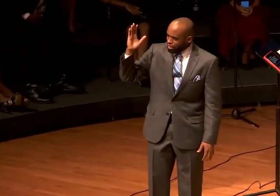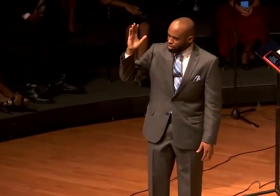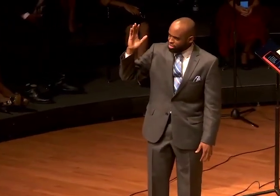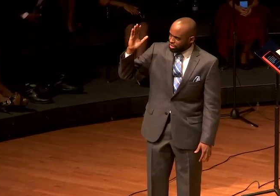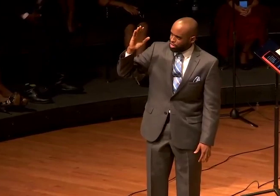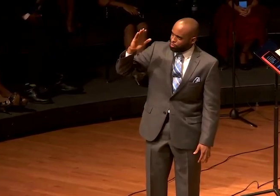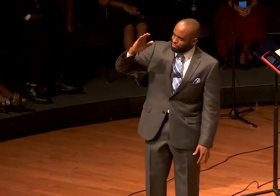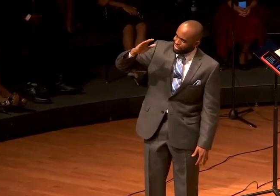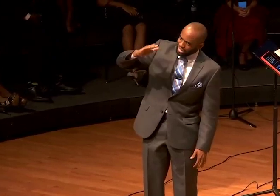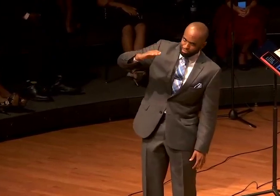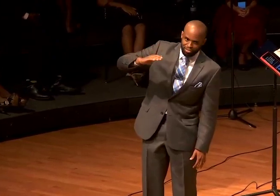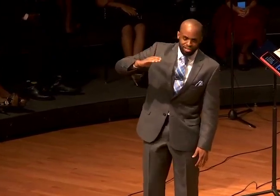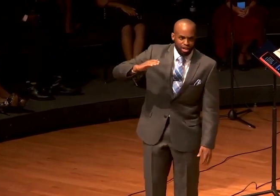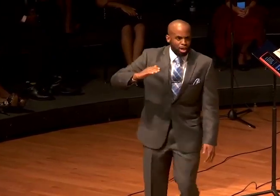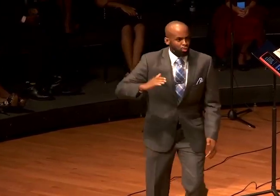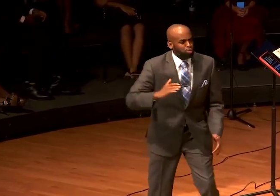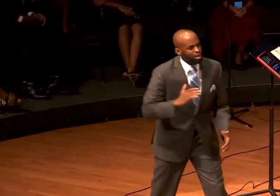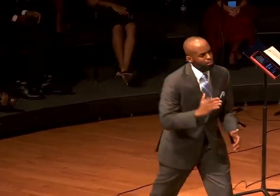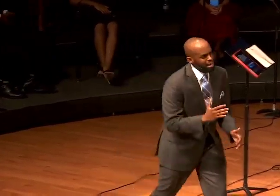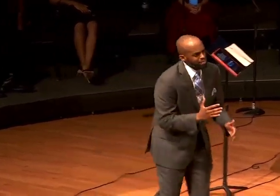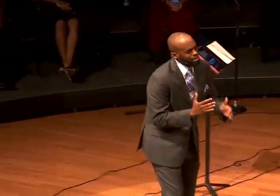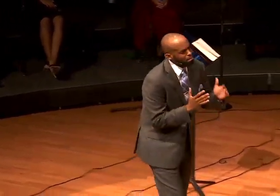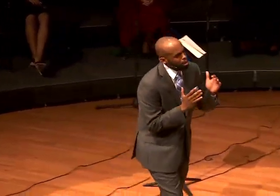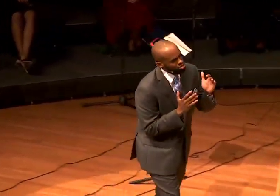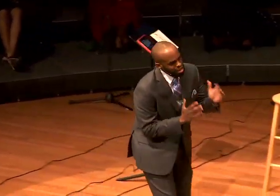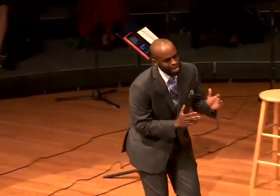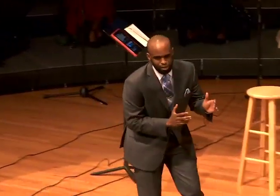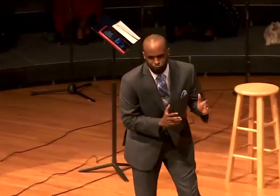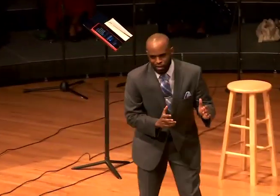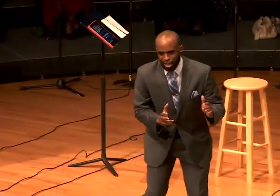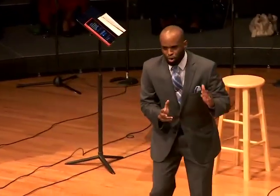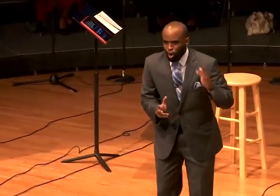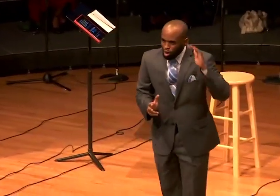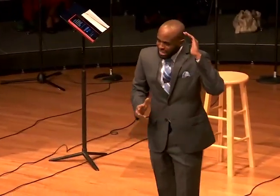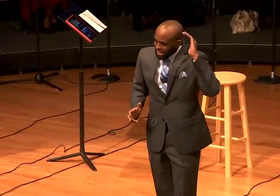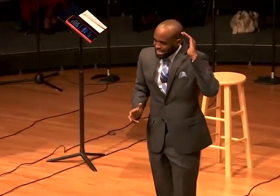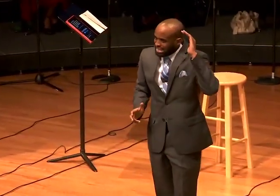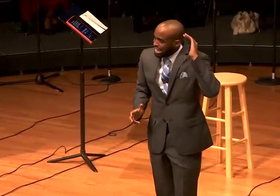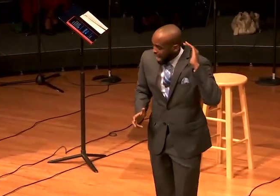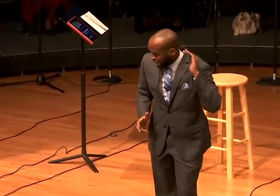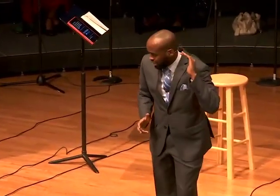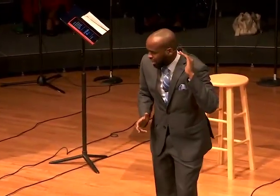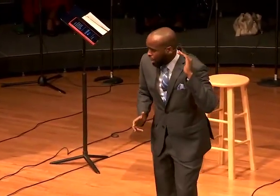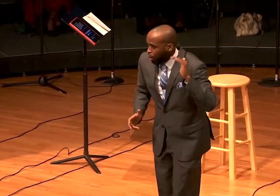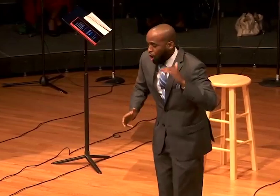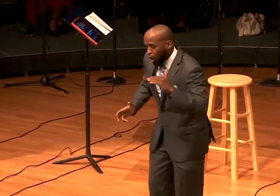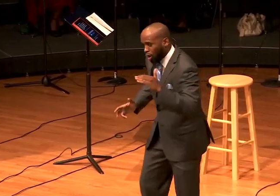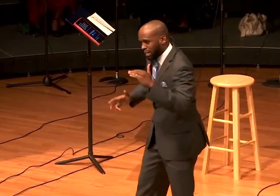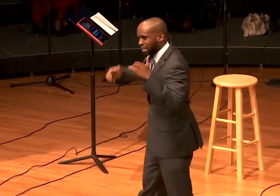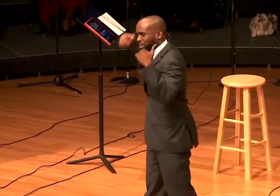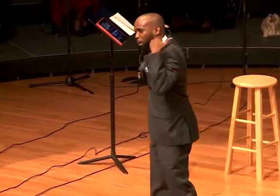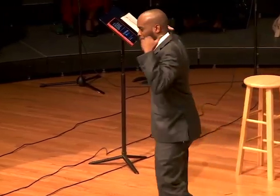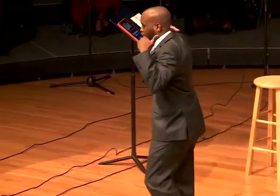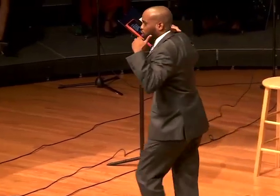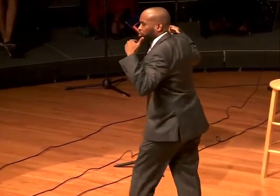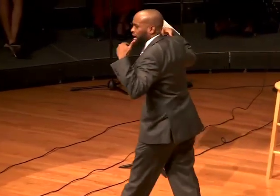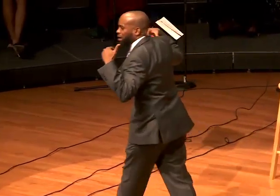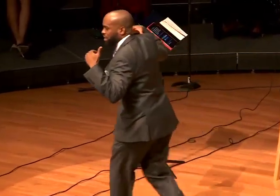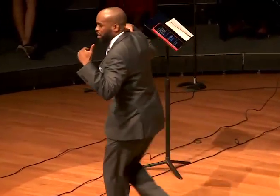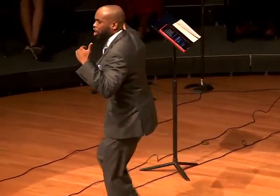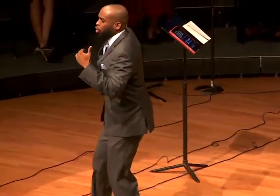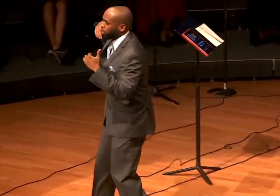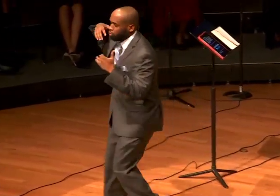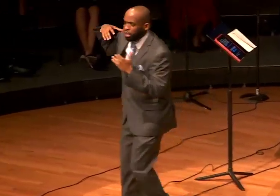out of the windowsill, he would have tipped, which would have meant that he most likely fell on his neck or on his upper